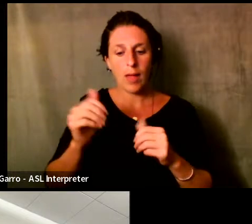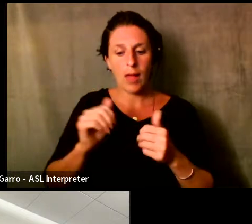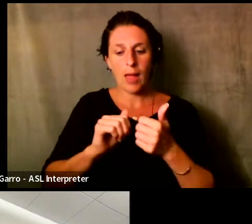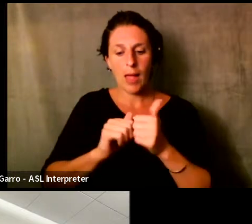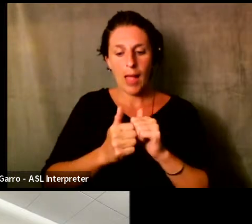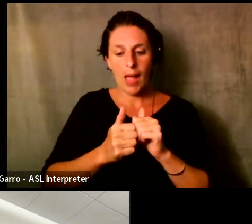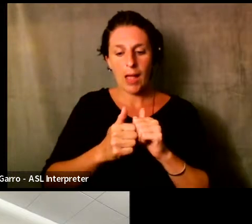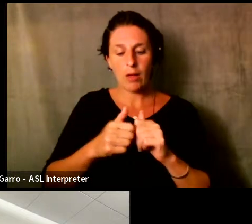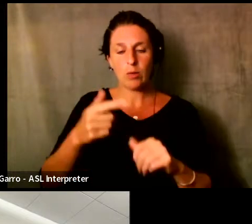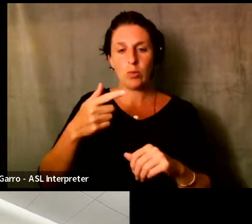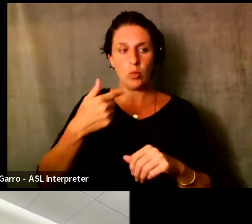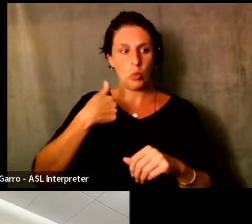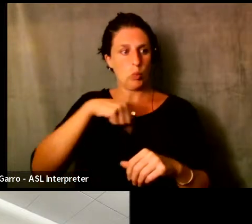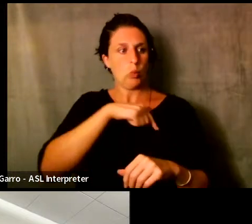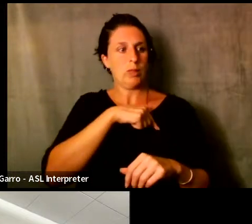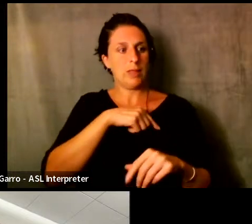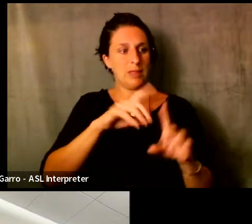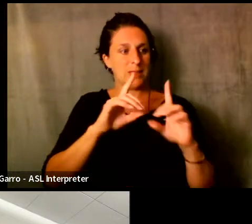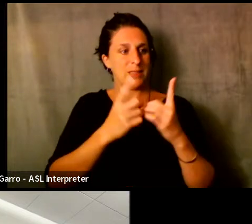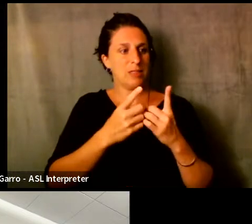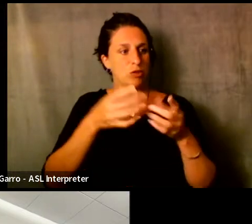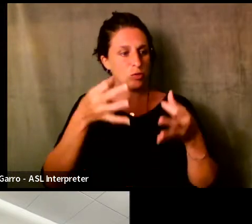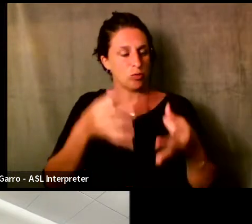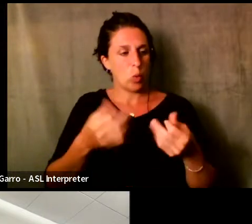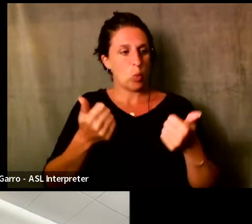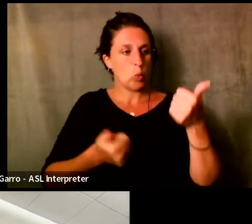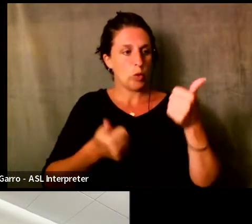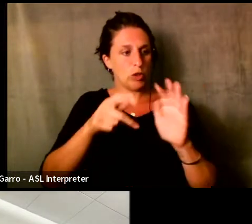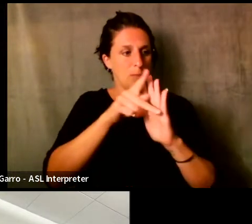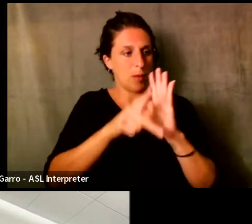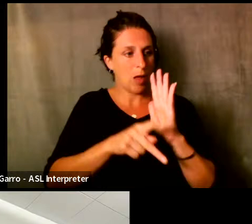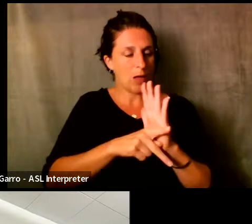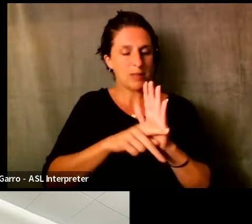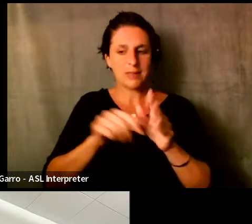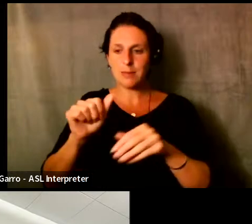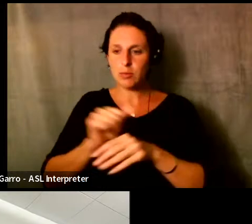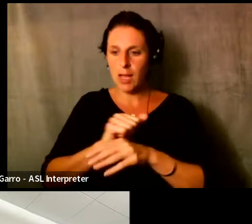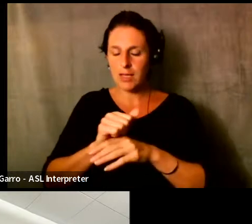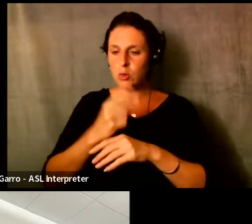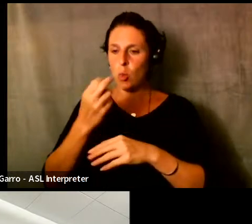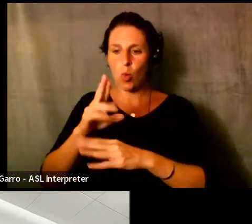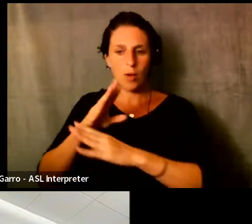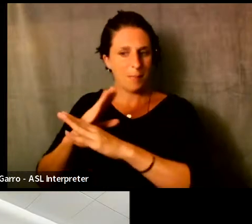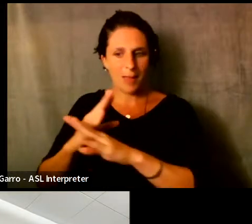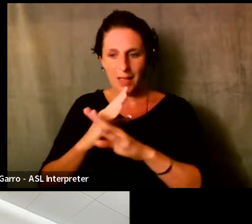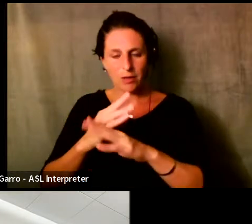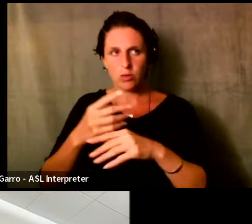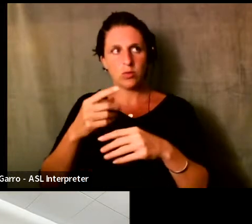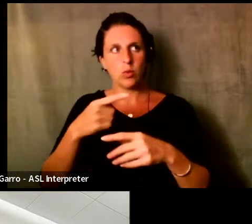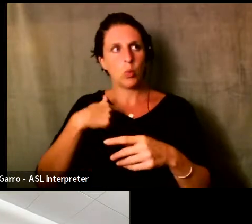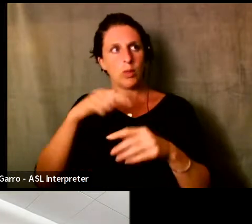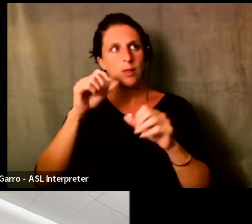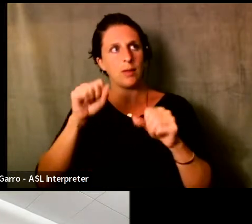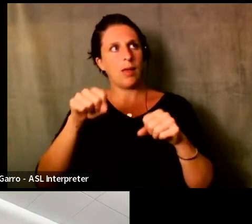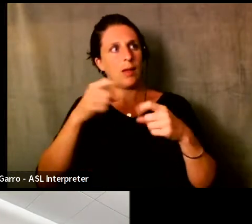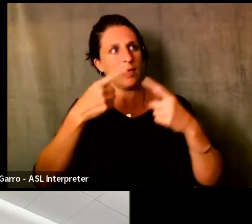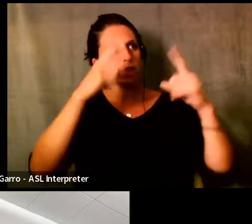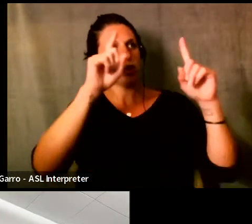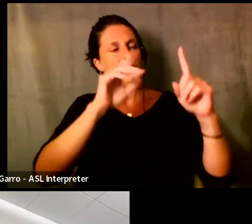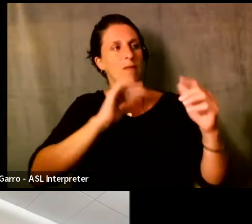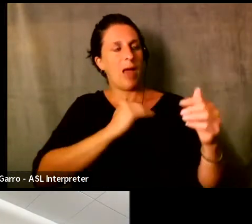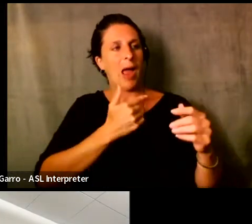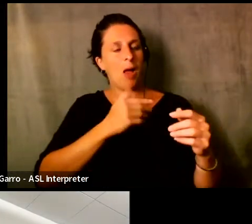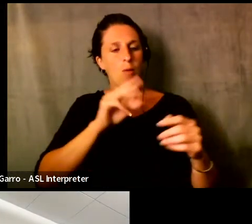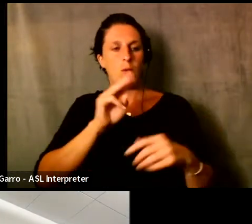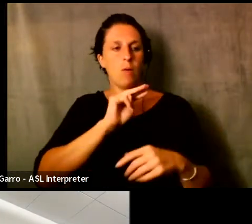district determine what policies and practices are barriers to achieving our moral imperative, which is student